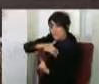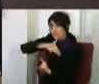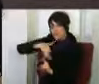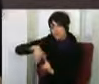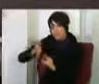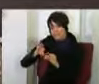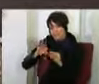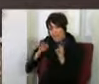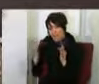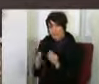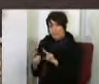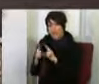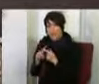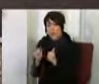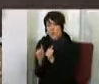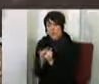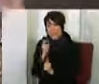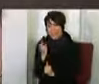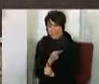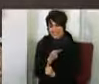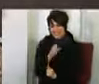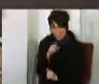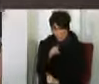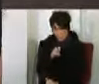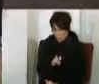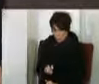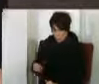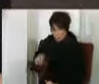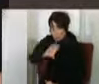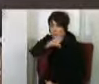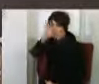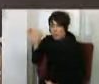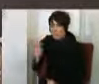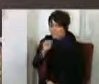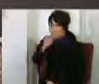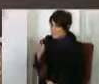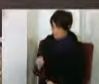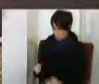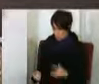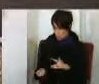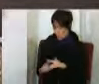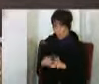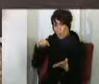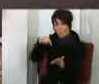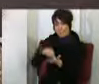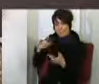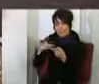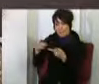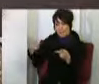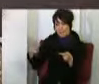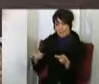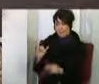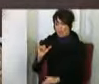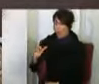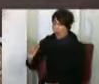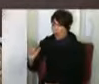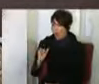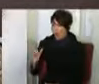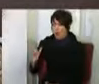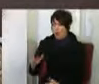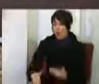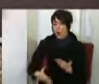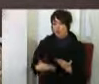who journey with us in this Christmas season, when they show up in this place, may they too also come to